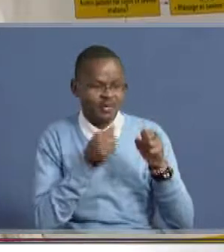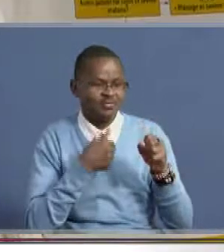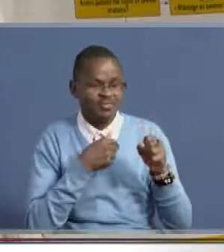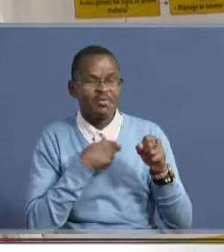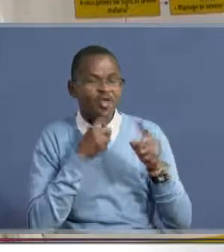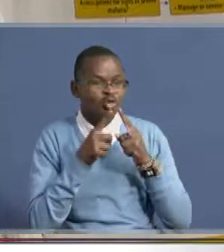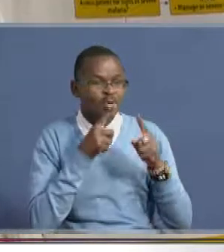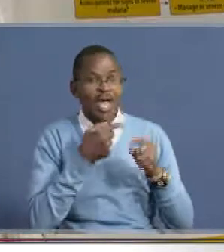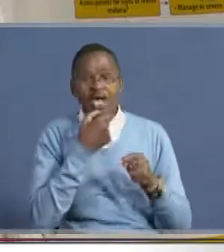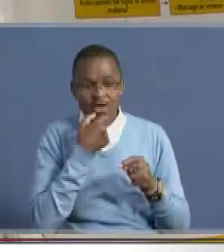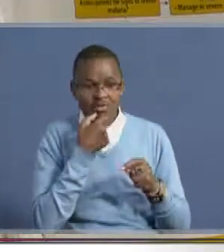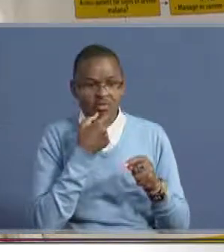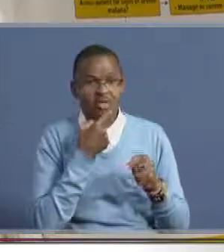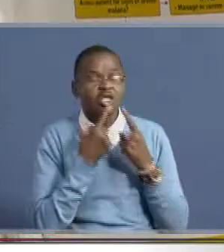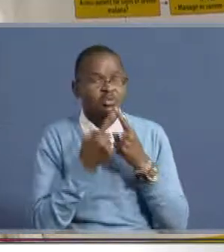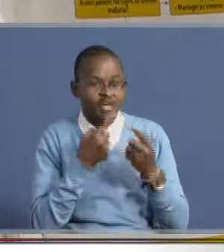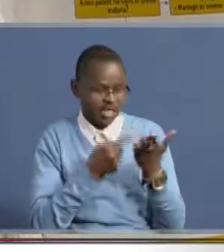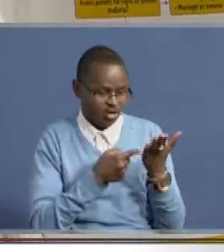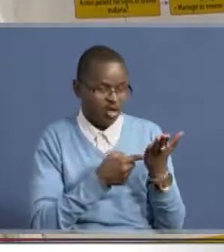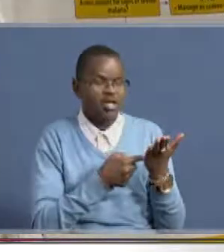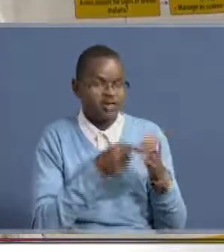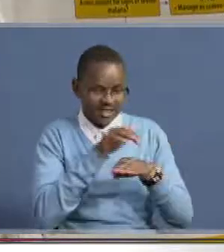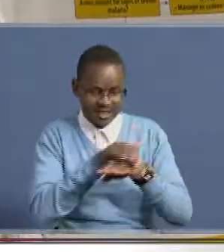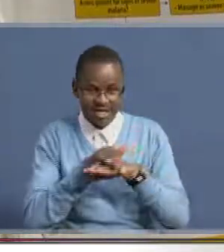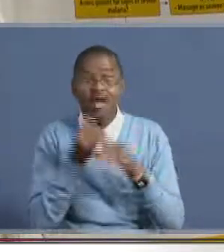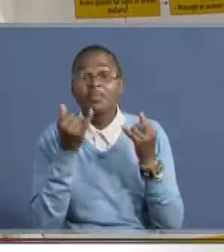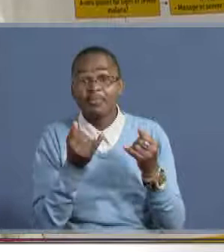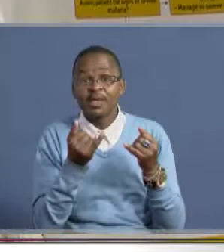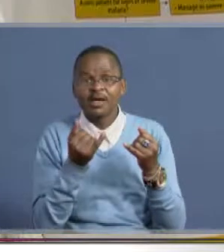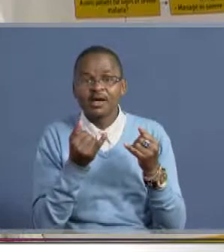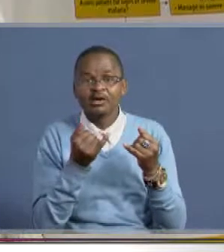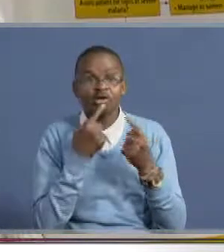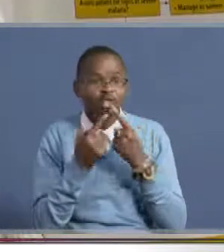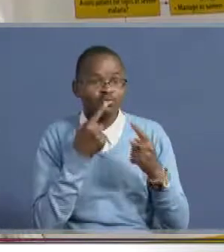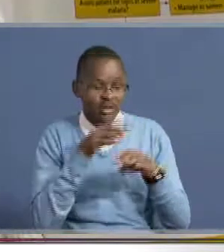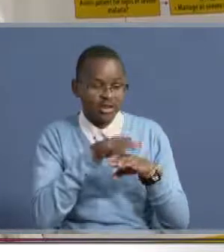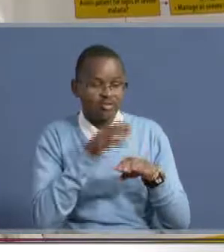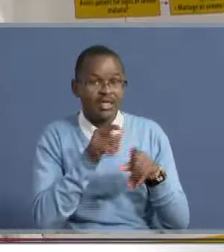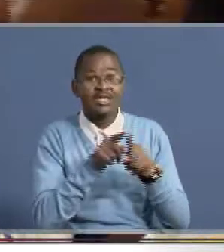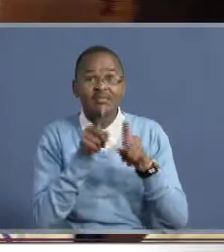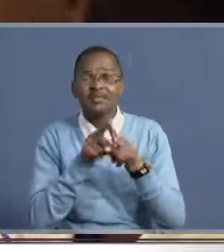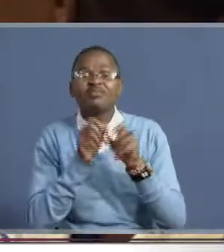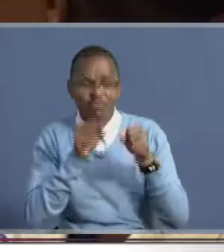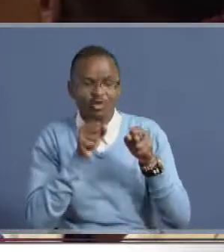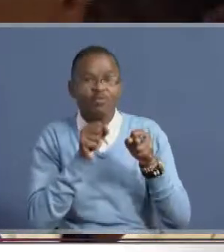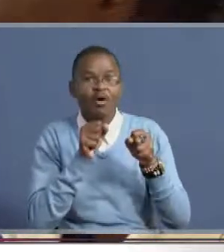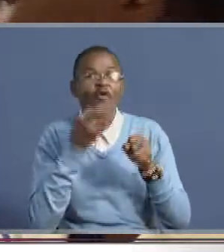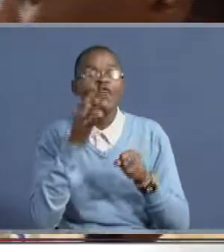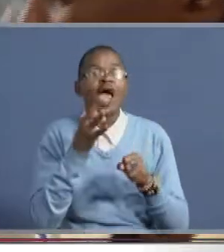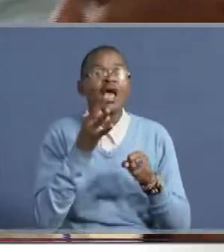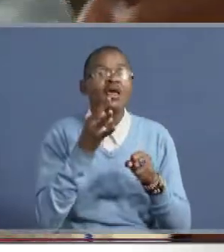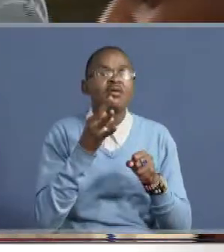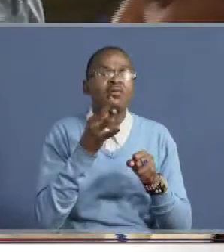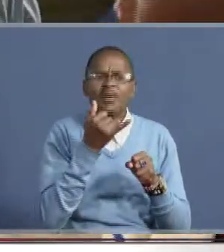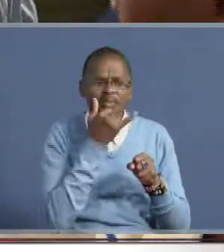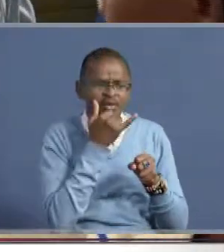Luo, I can speak Swahili, I speak English, and now I speak Spanish, and I can also speak French. You may mistake the easy